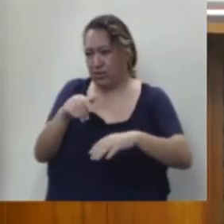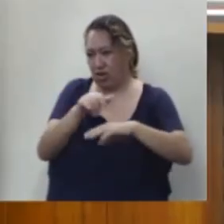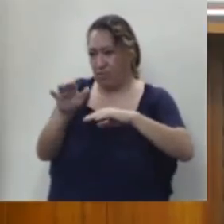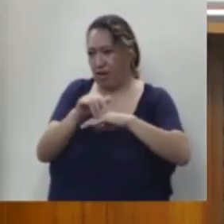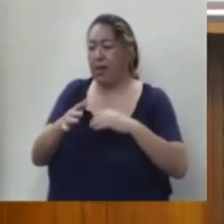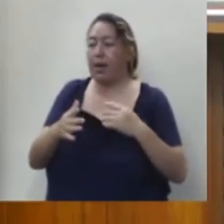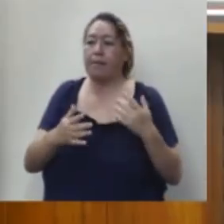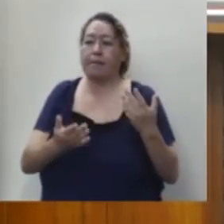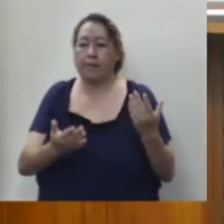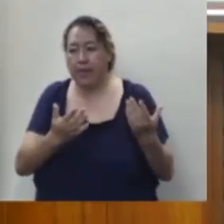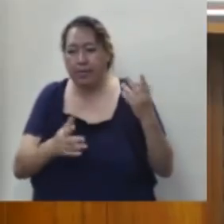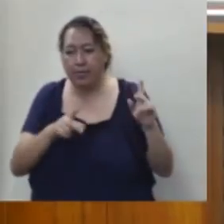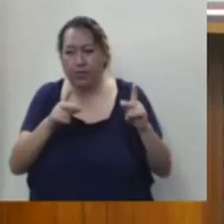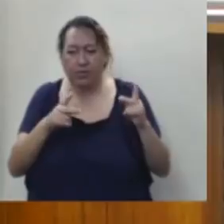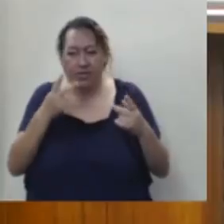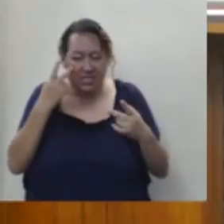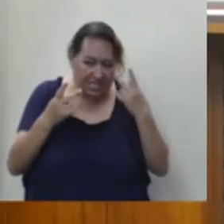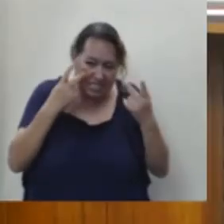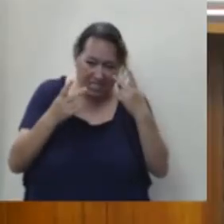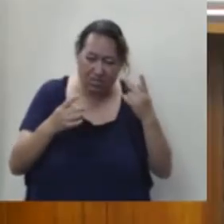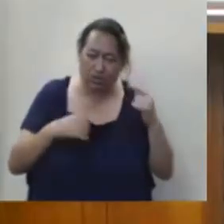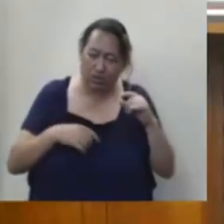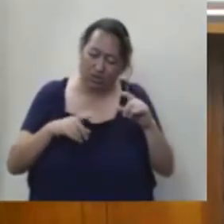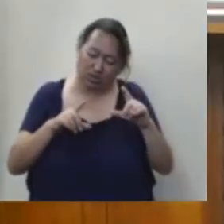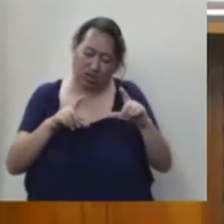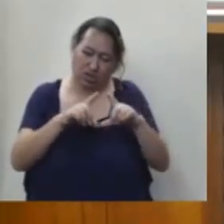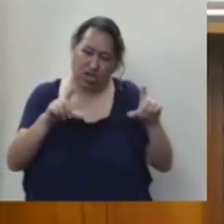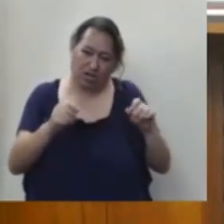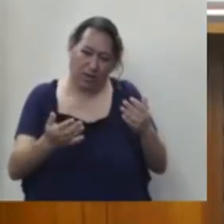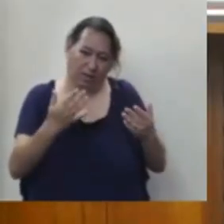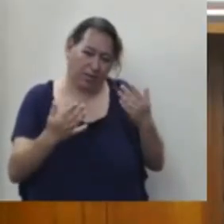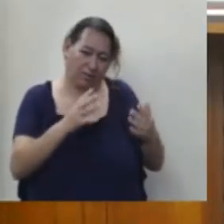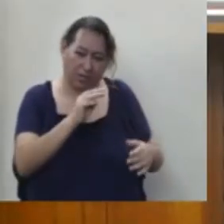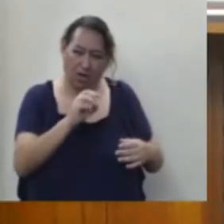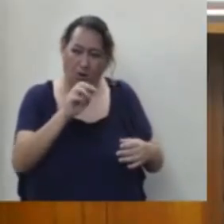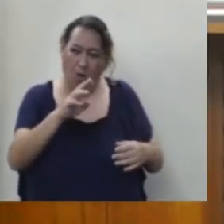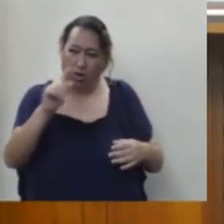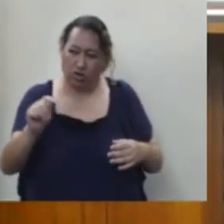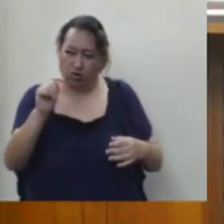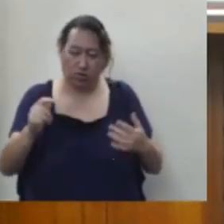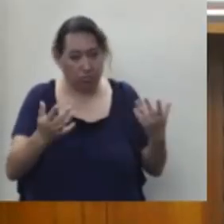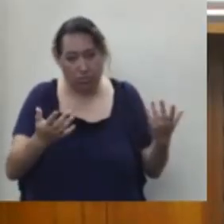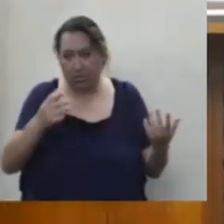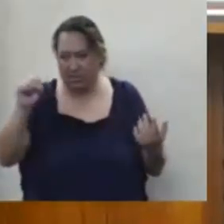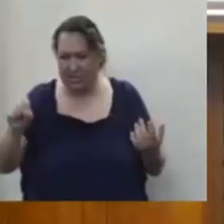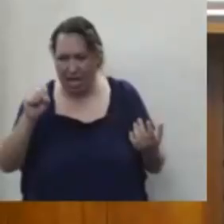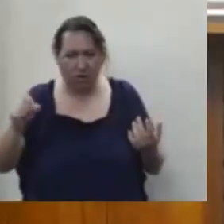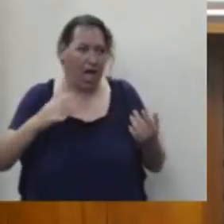these checks next week, Monday, Tuesday, or even Saturday. I don't know how fast the mail is.